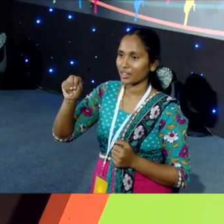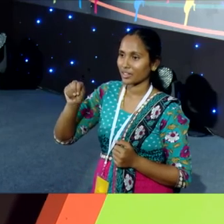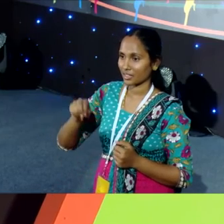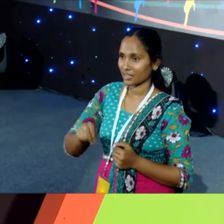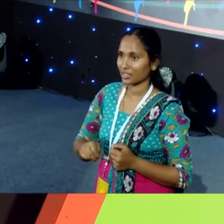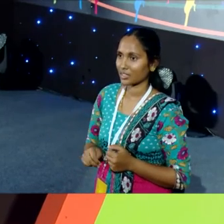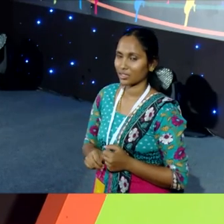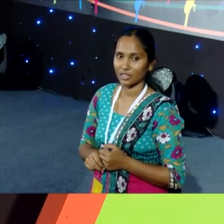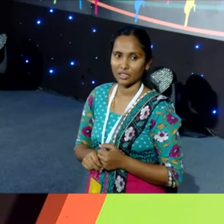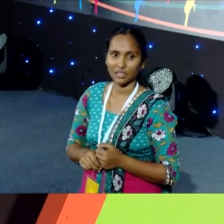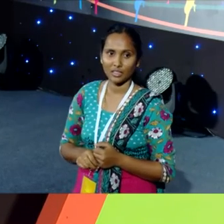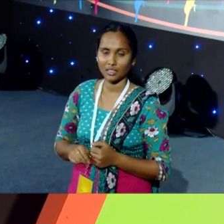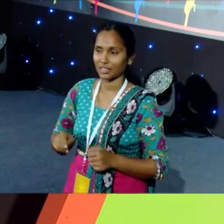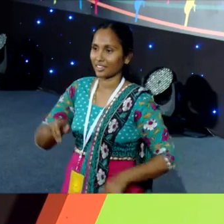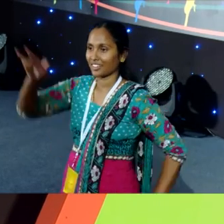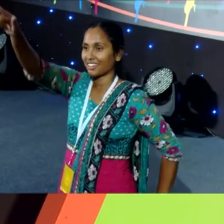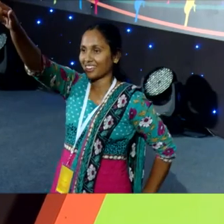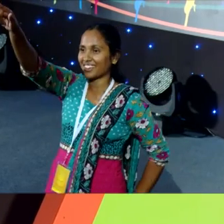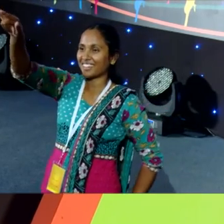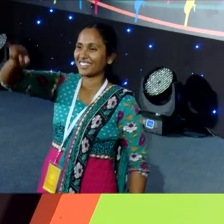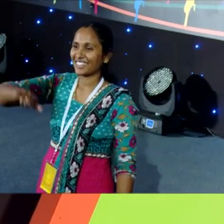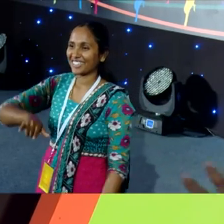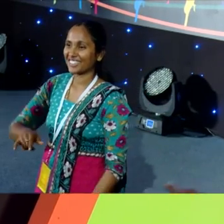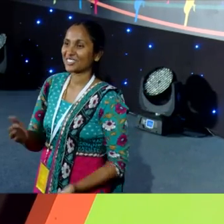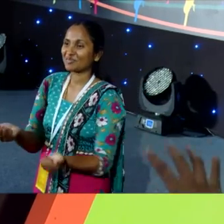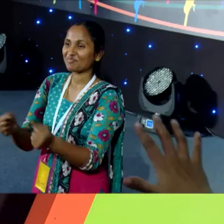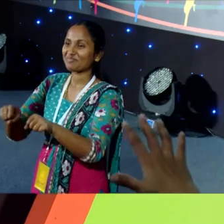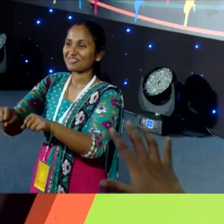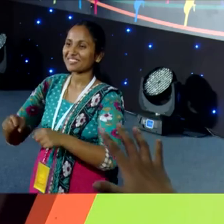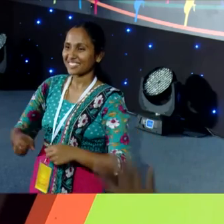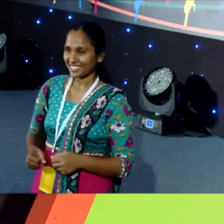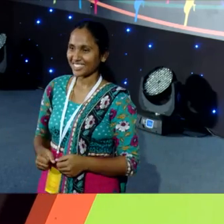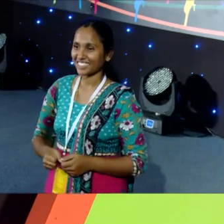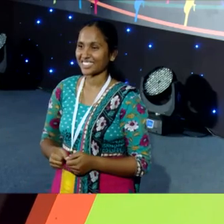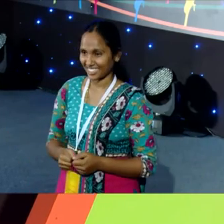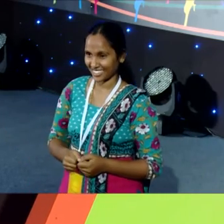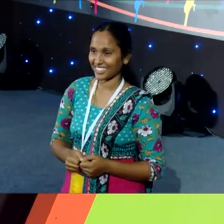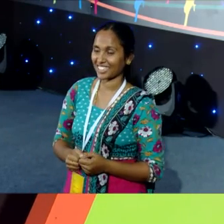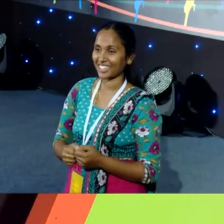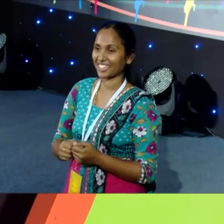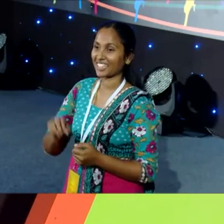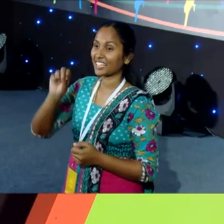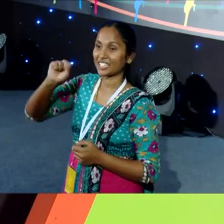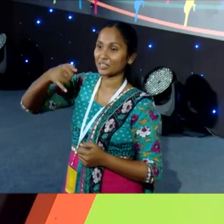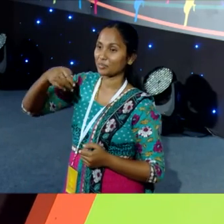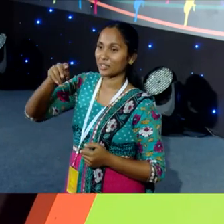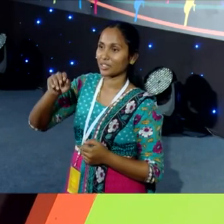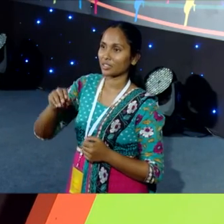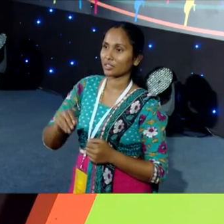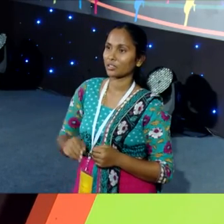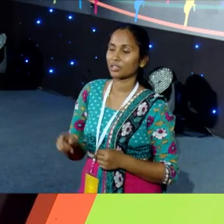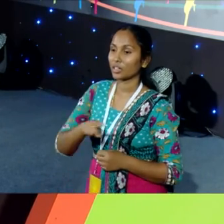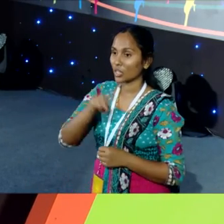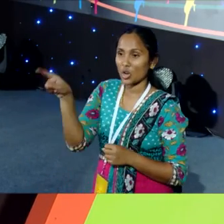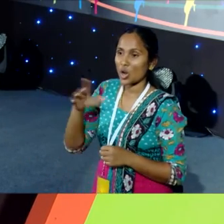So, now that you're out of time, and I'm going to leave you with this thought. Don't try and be normal. You're